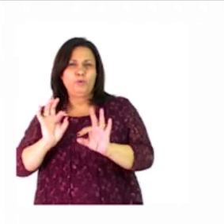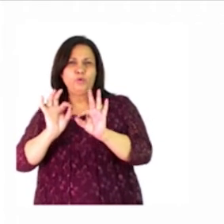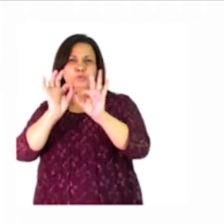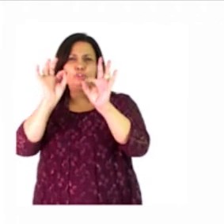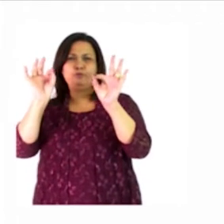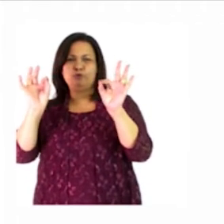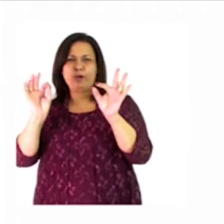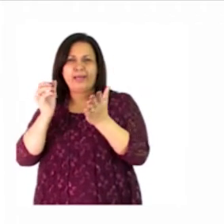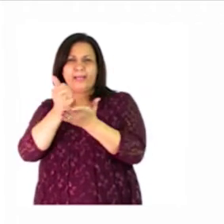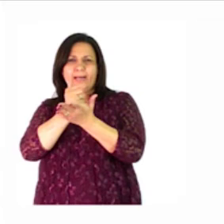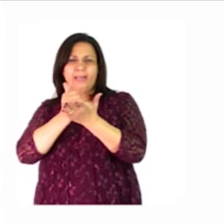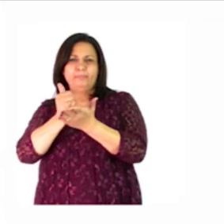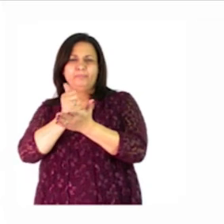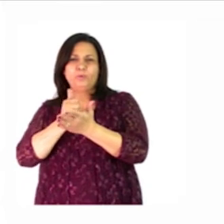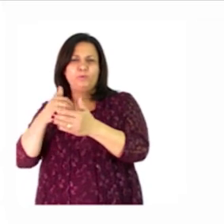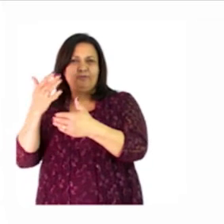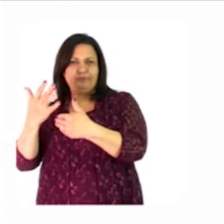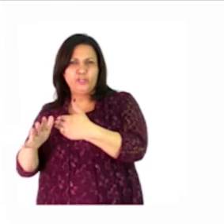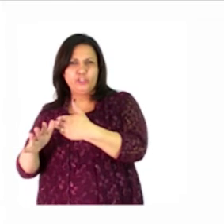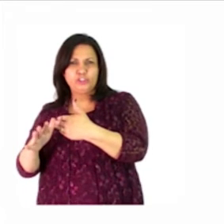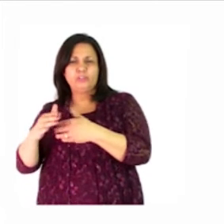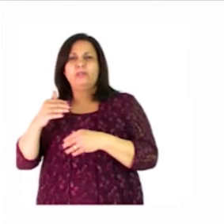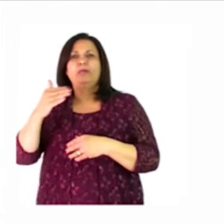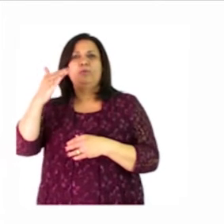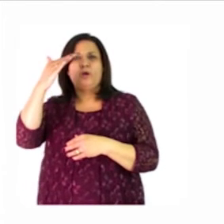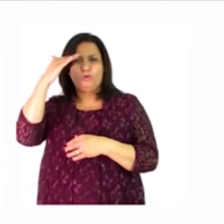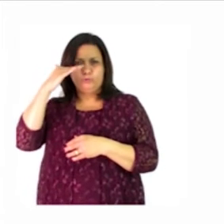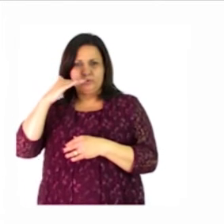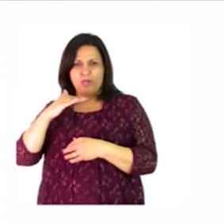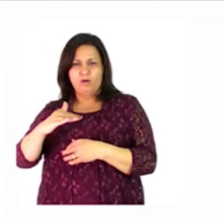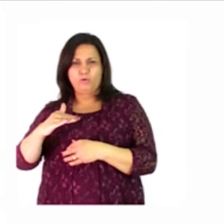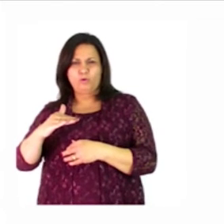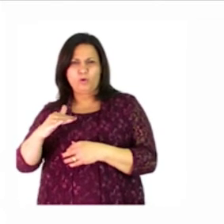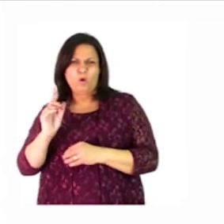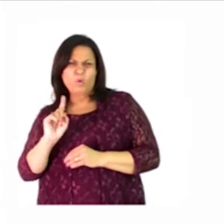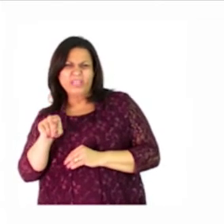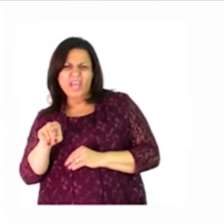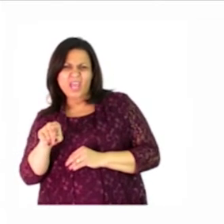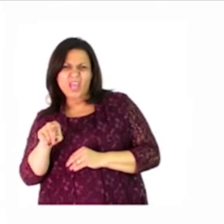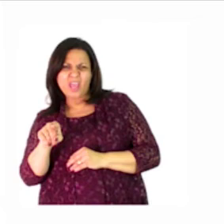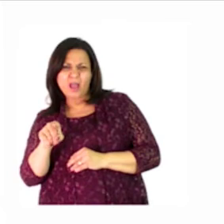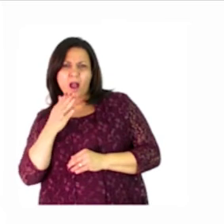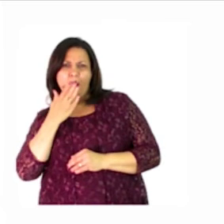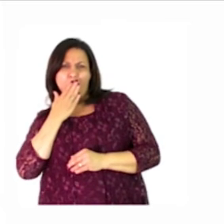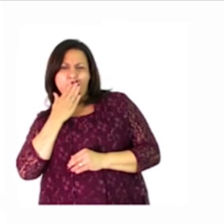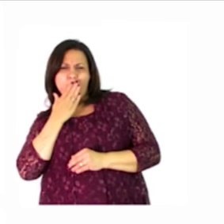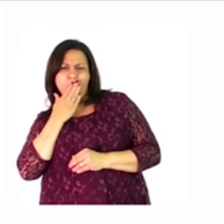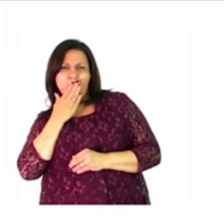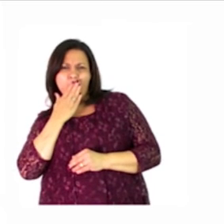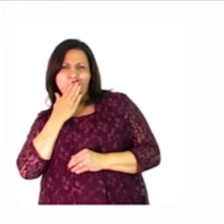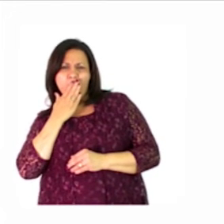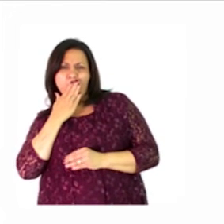Once you are done, we move over to the next picture just below the dragon, and